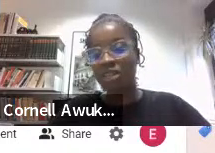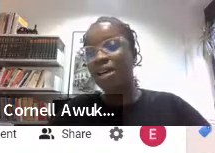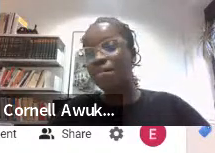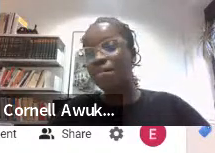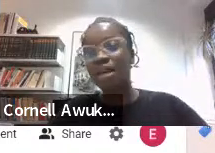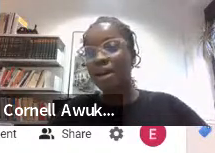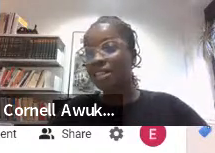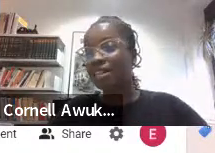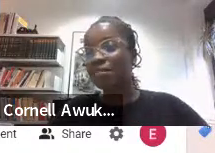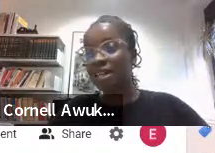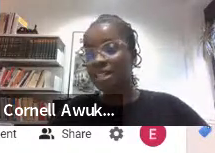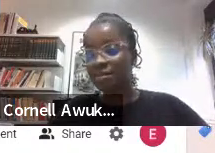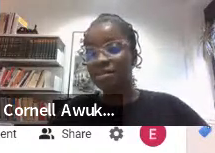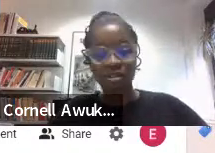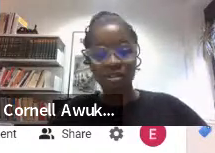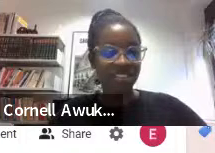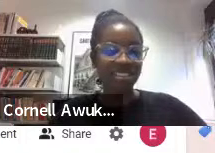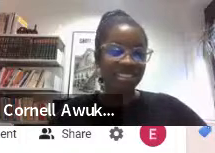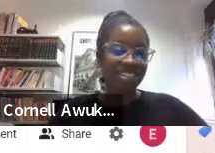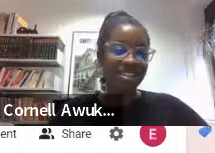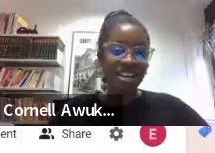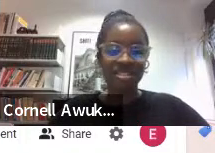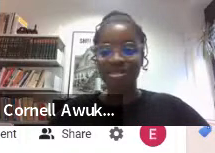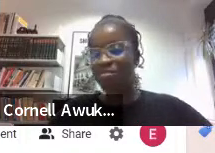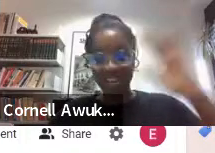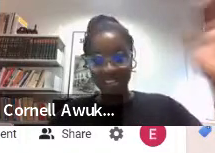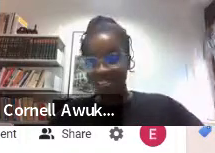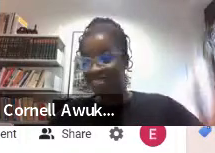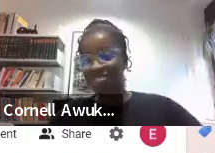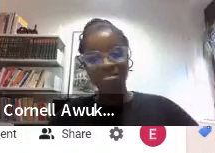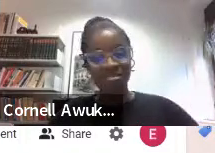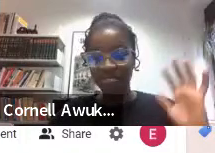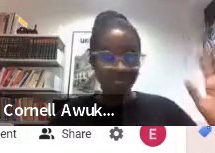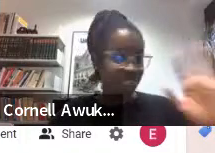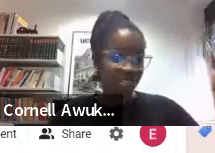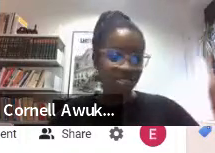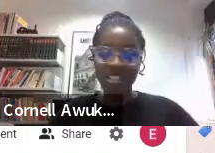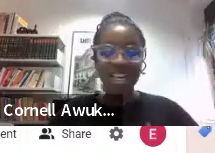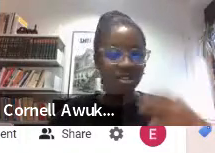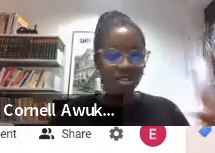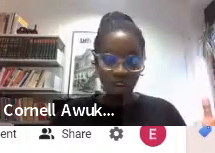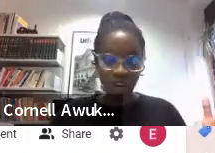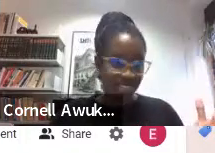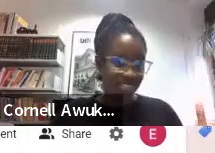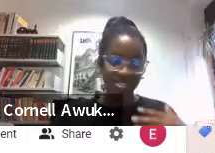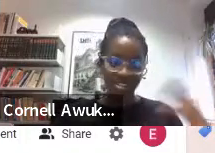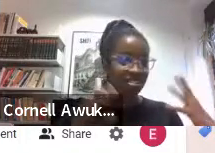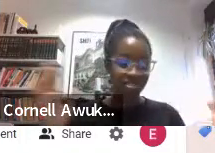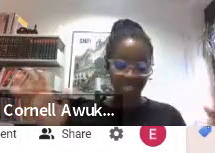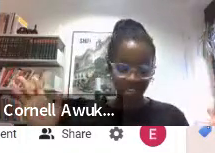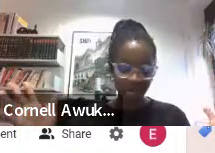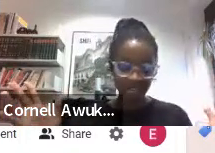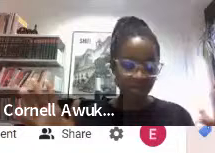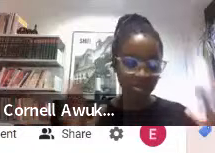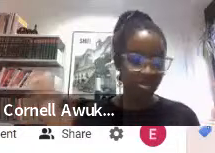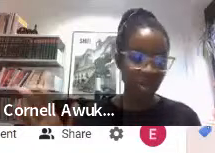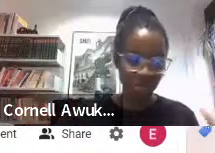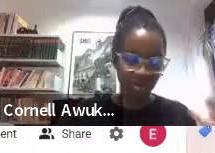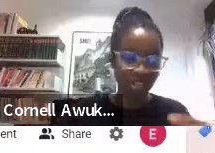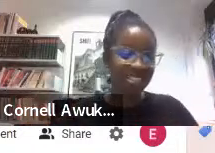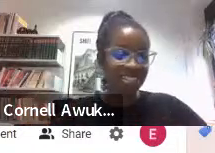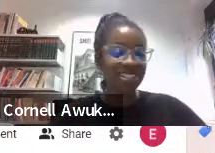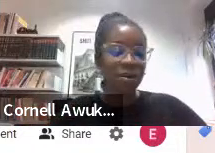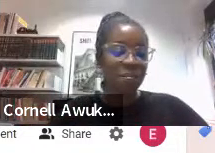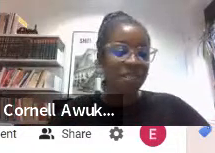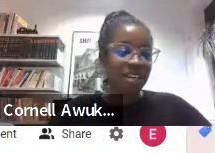think when it comes to that, Python can be a little bit selfish. Yeah, so but thankfully there are a lot of words. You can describe your variables in so